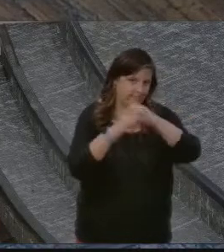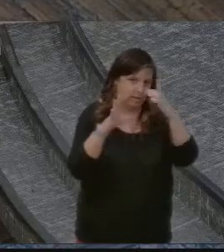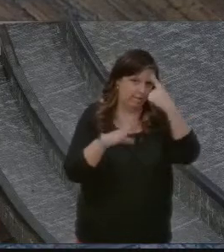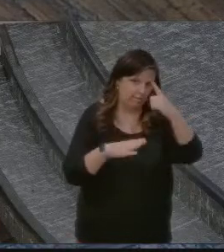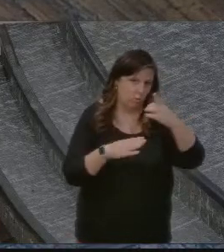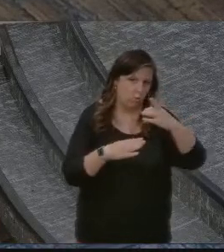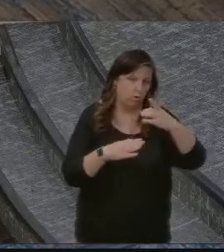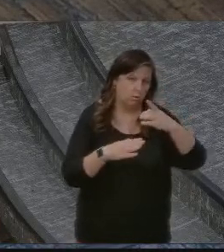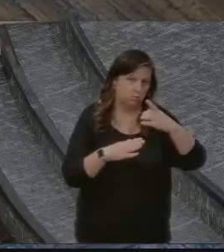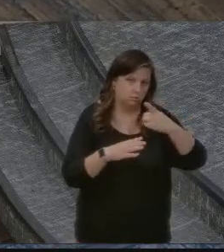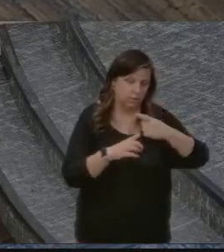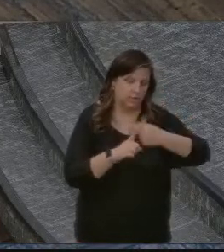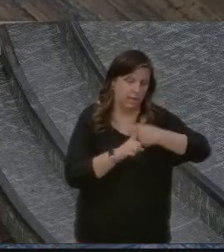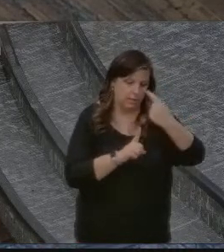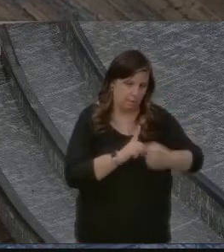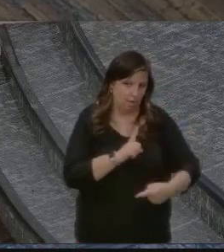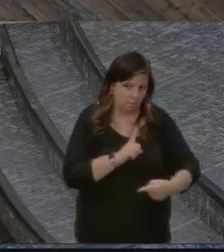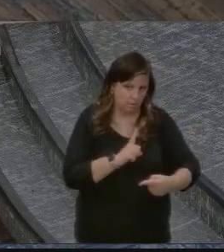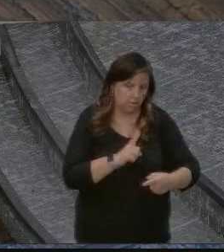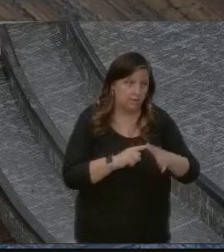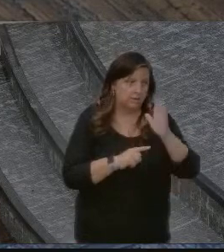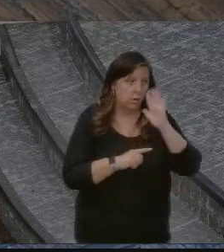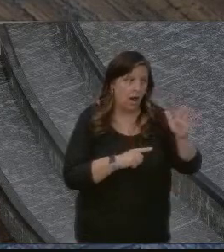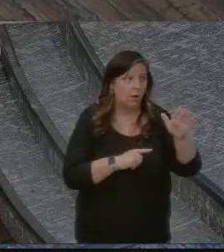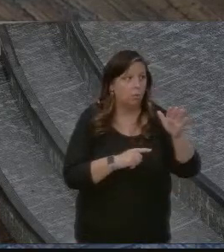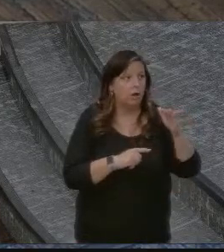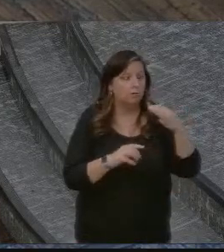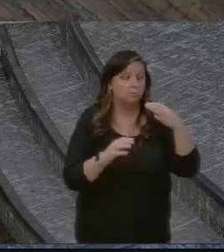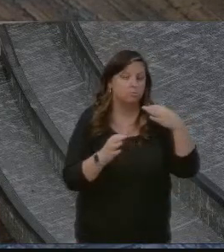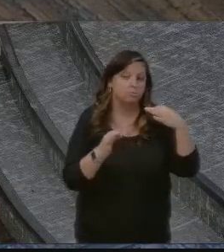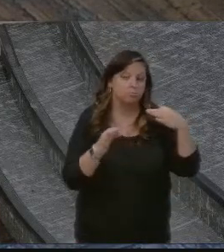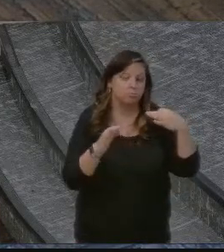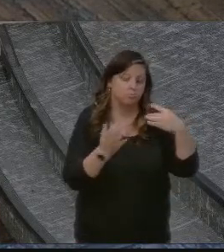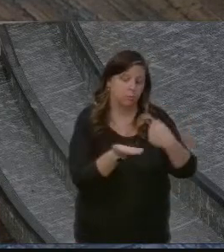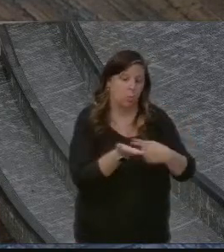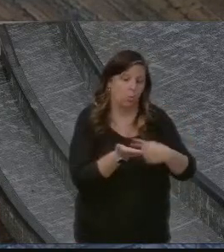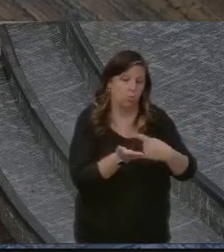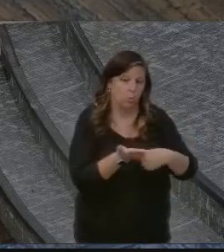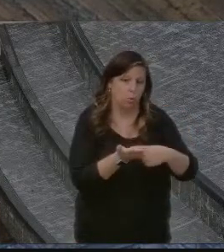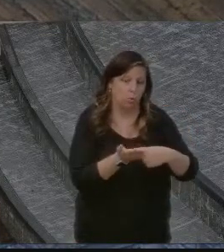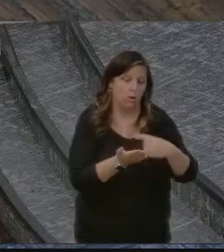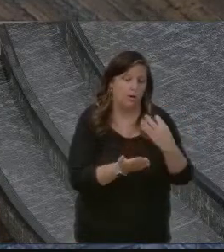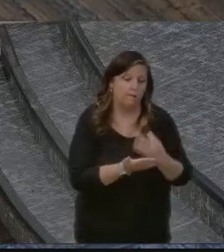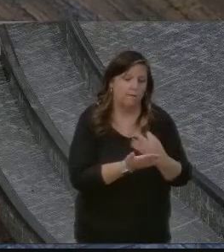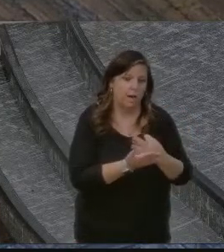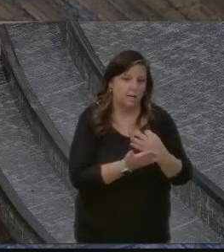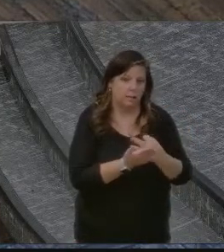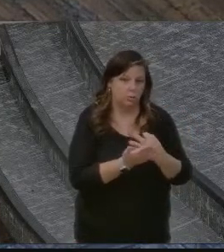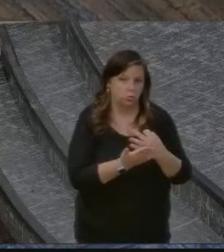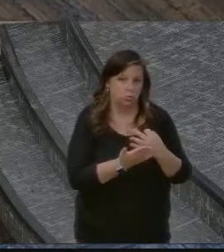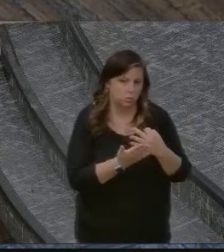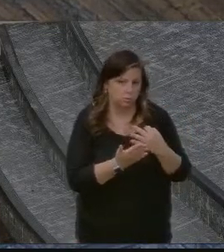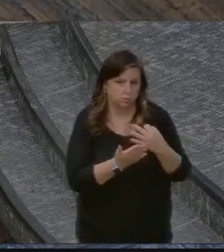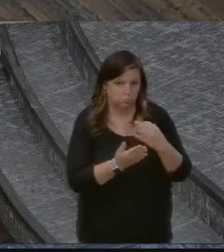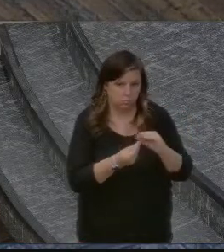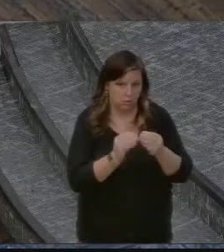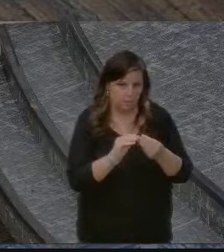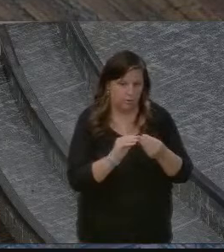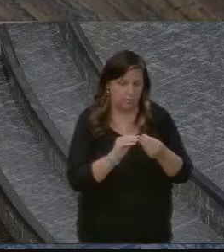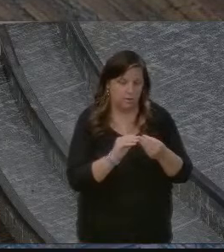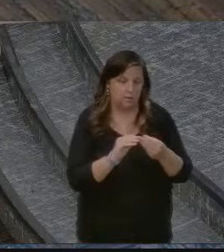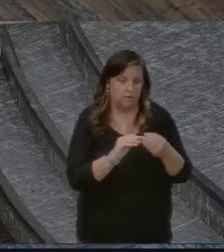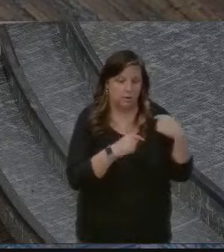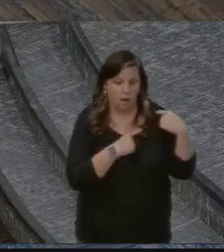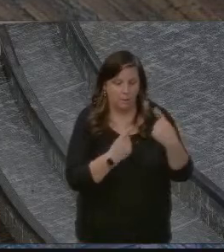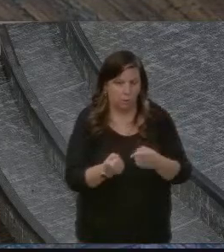going to do is I'm going to go through these financials as of May, and then once we're done, if you got any questions, let me know. But if not, I'm going to flip right back